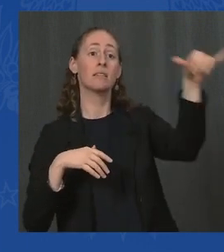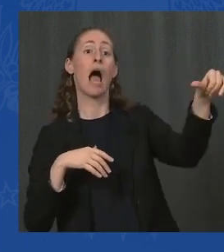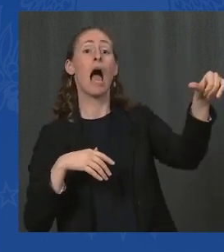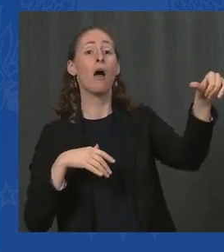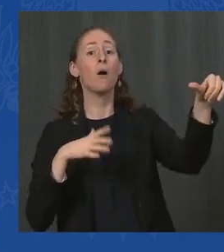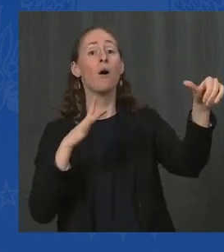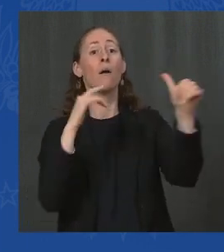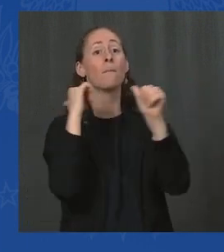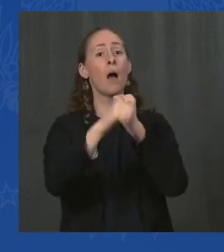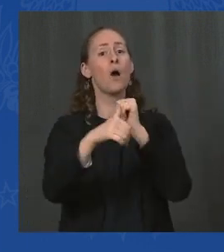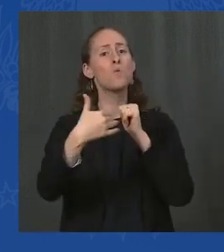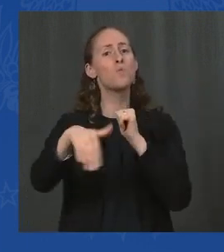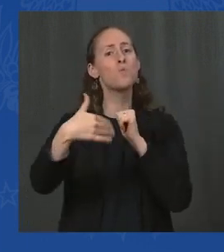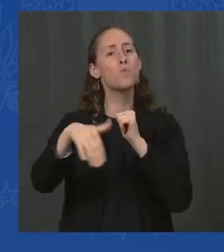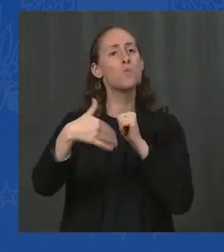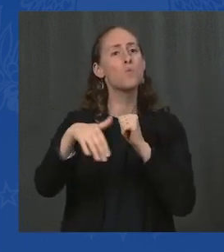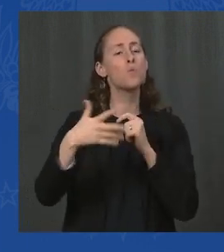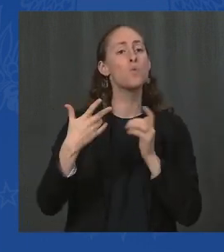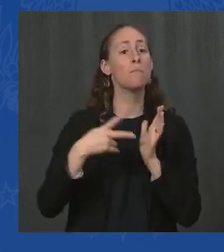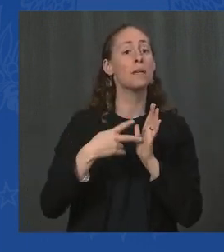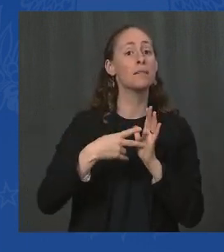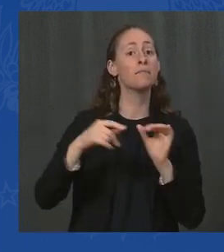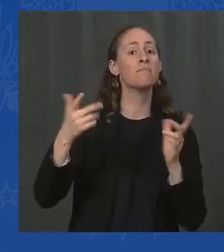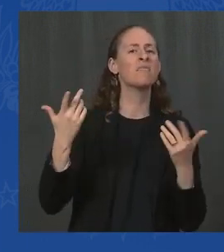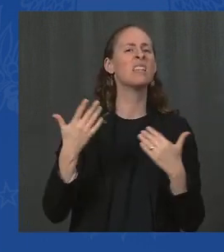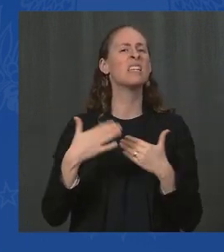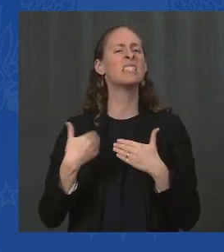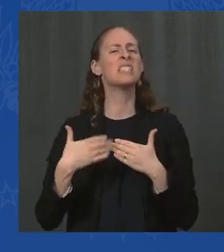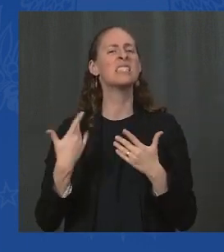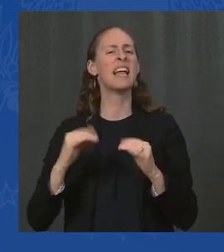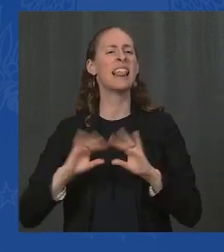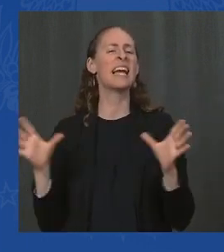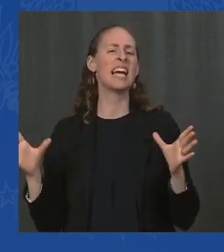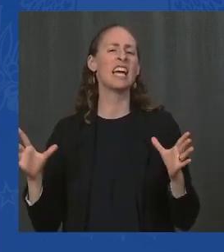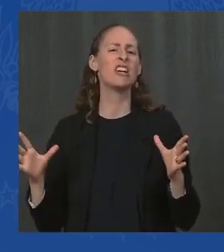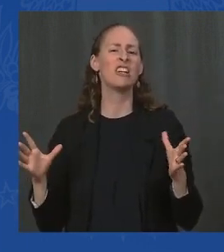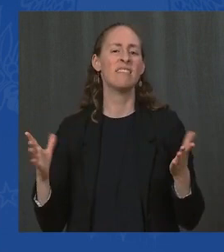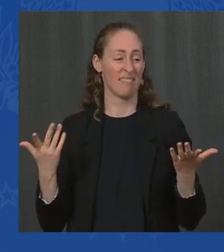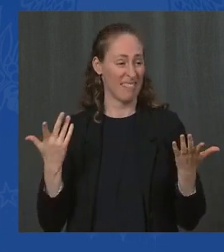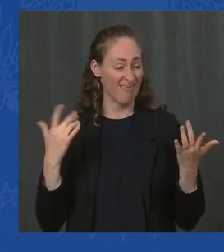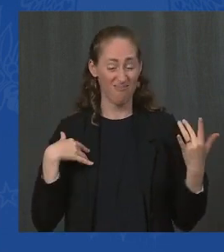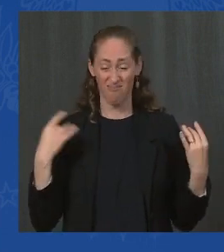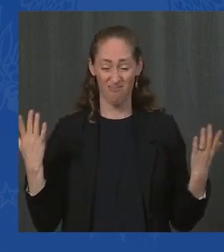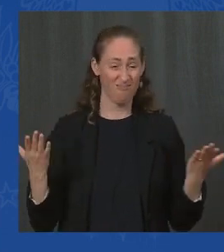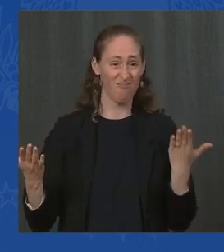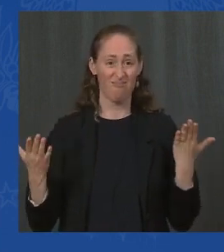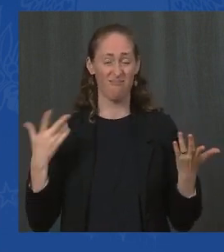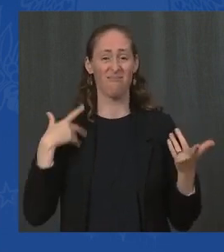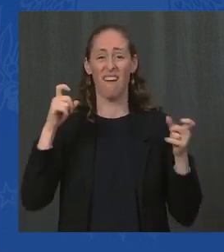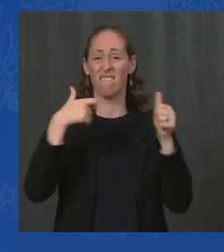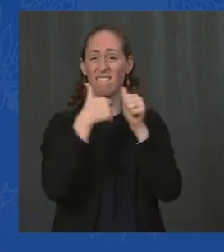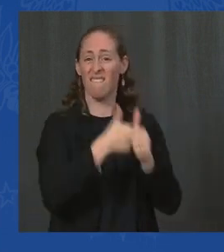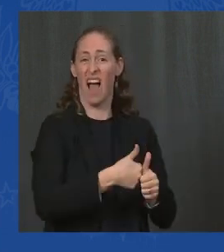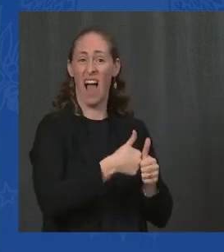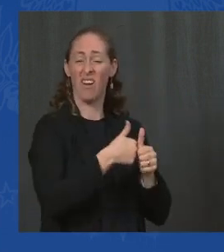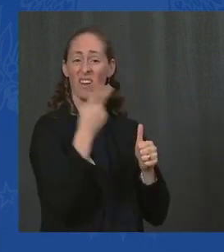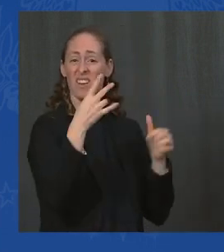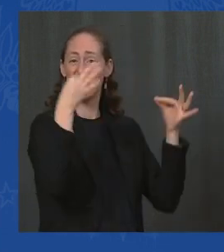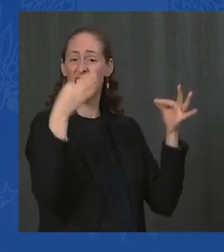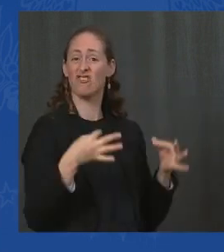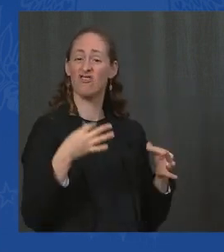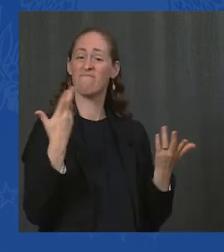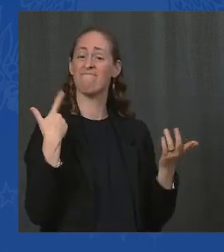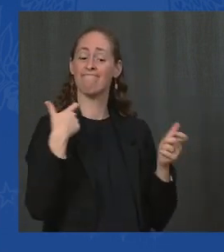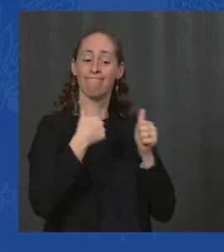with a simple decision. Either follow through on the commitment made by the last administration and leave Afghanistan,